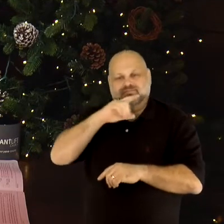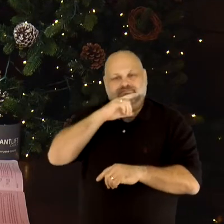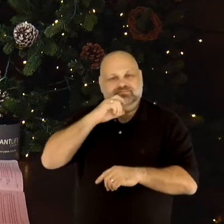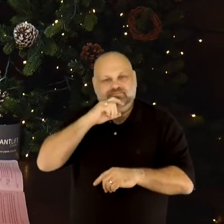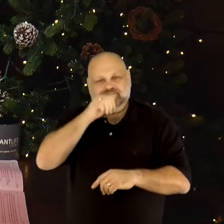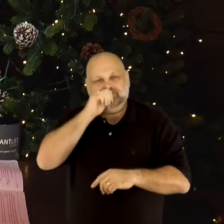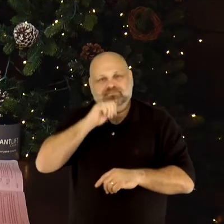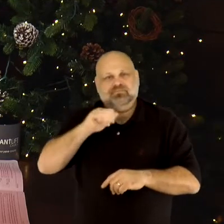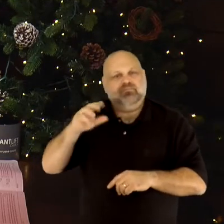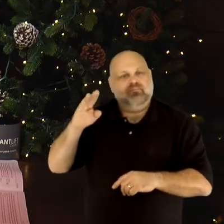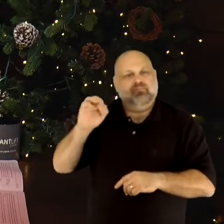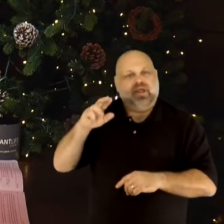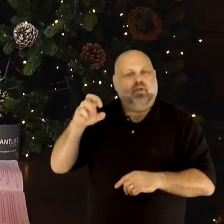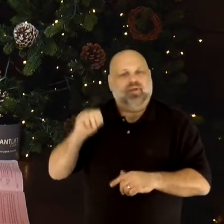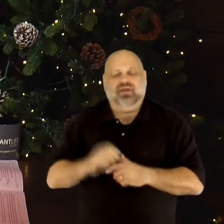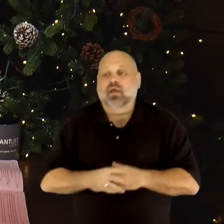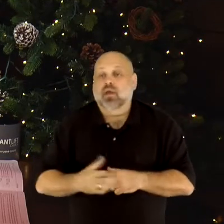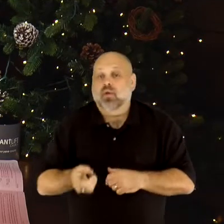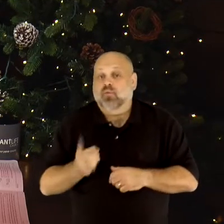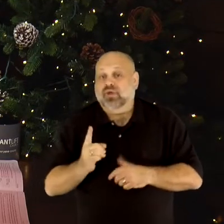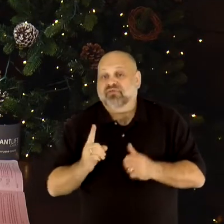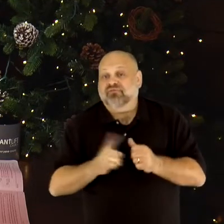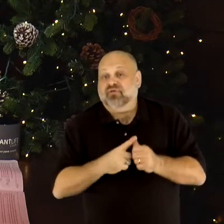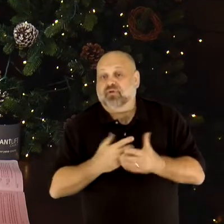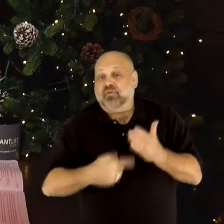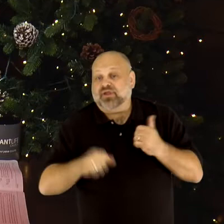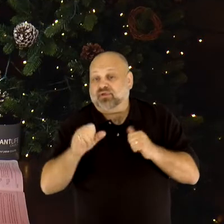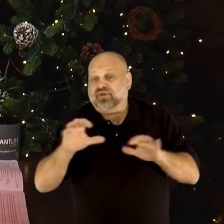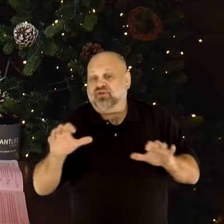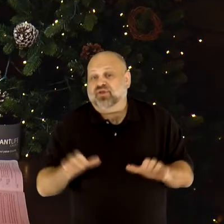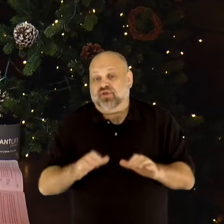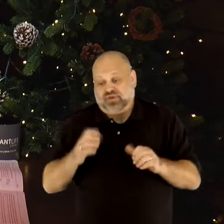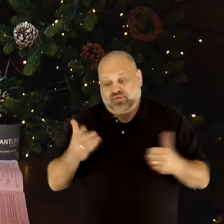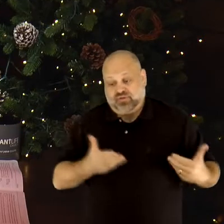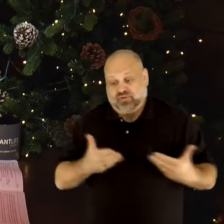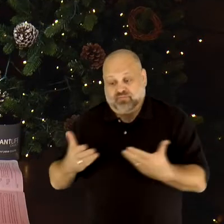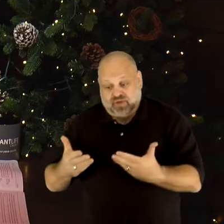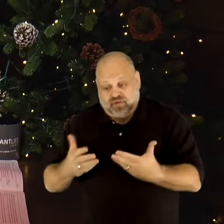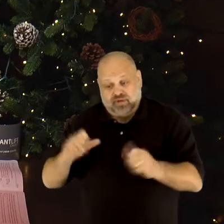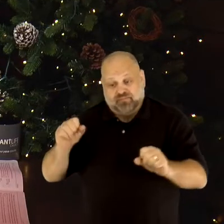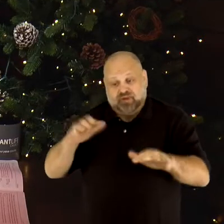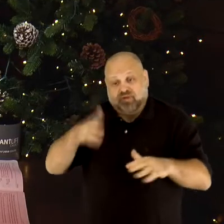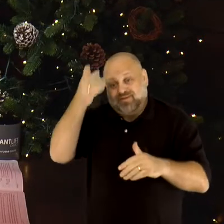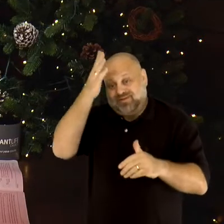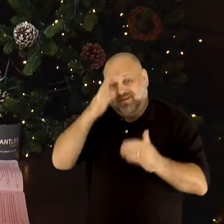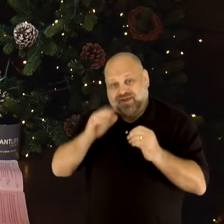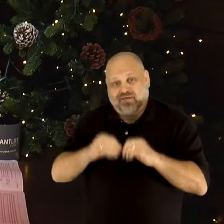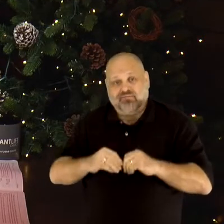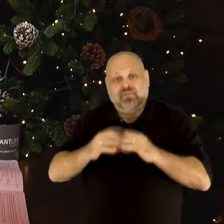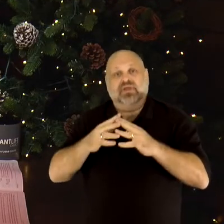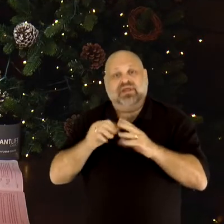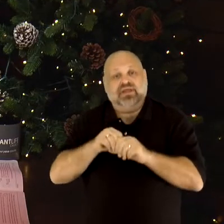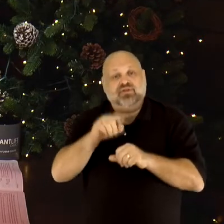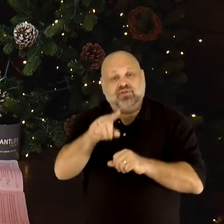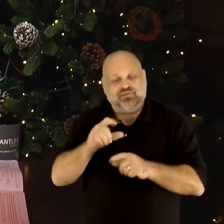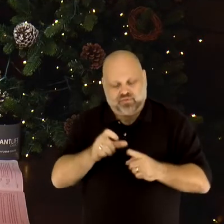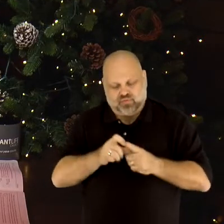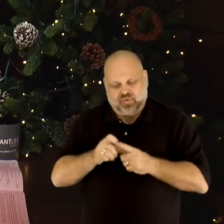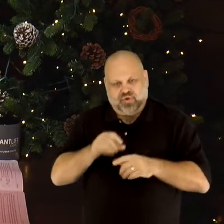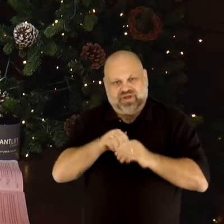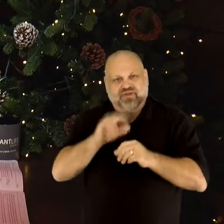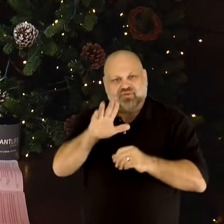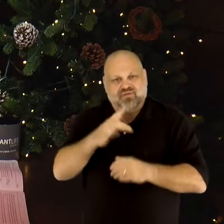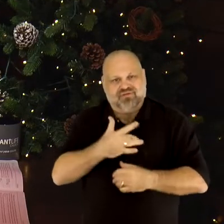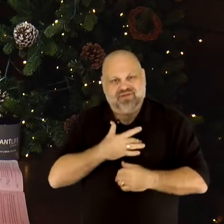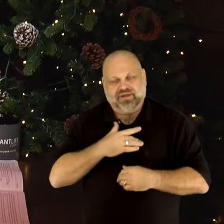first things you can do if you're going to carry a miracle that God has conceived in you, that word that He has put in your heart, is